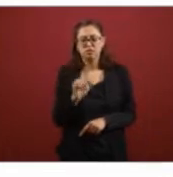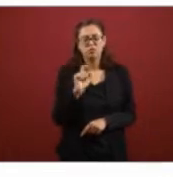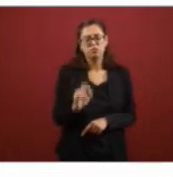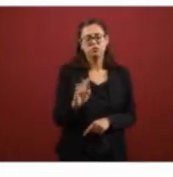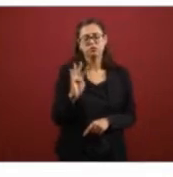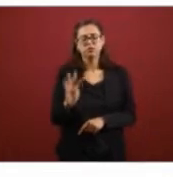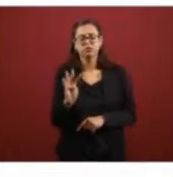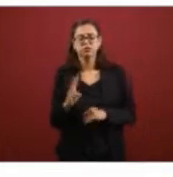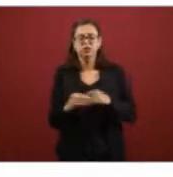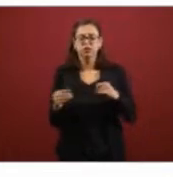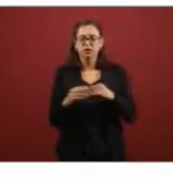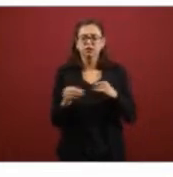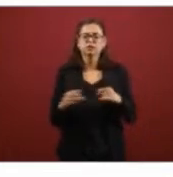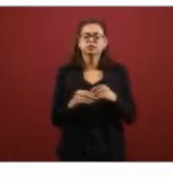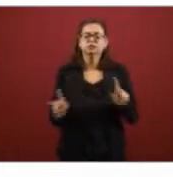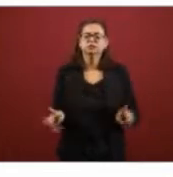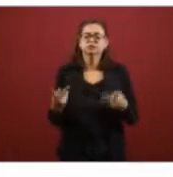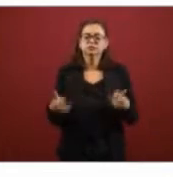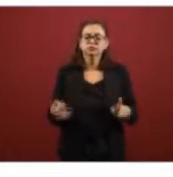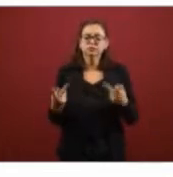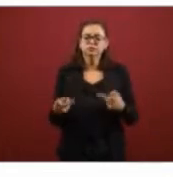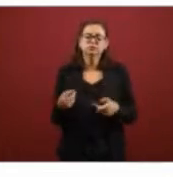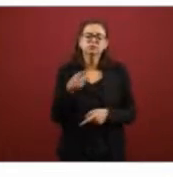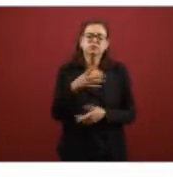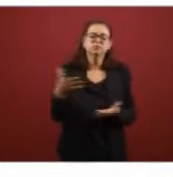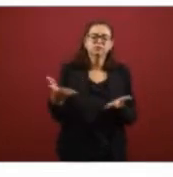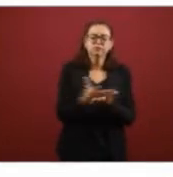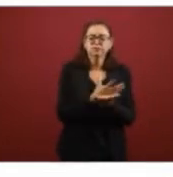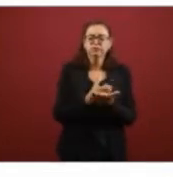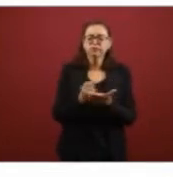Oro Verde in Tabasco is